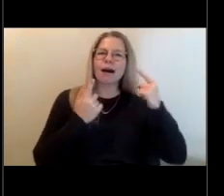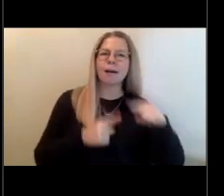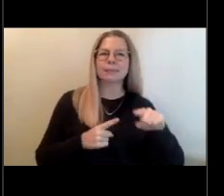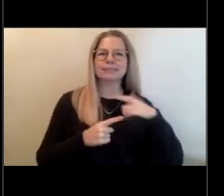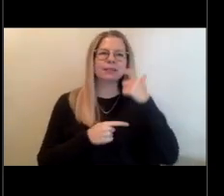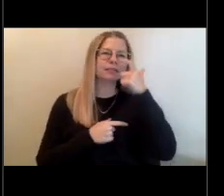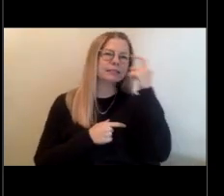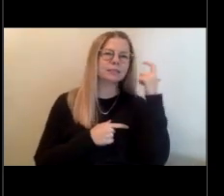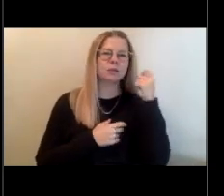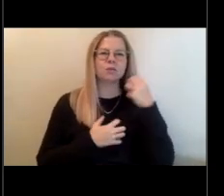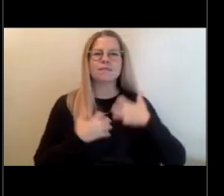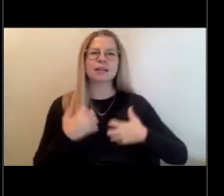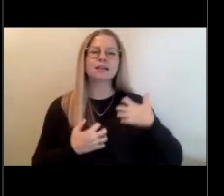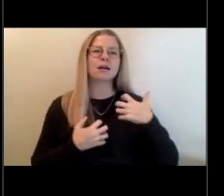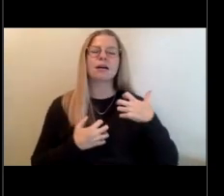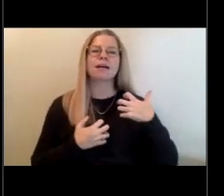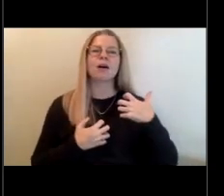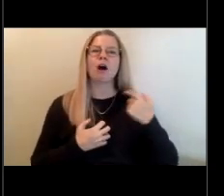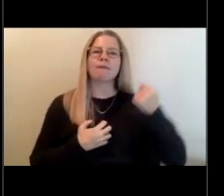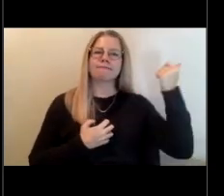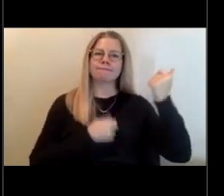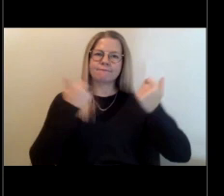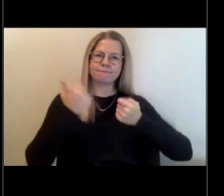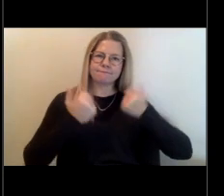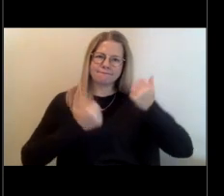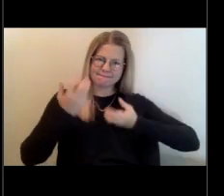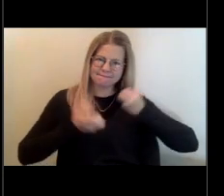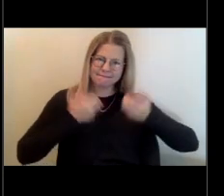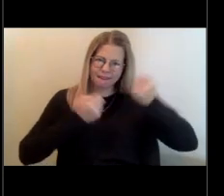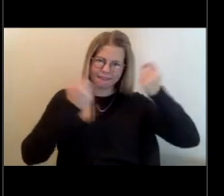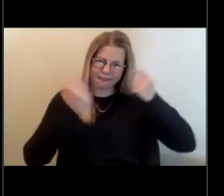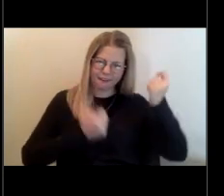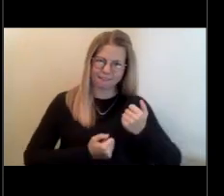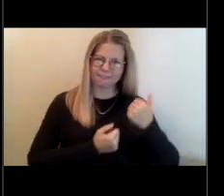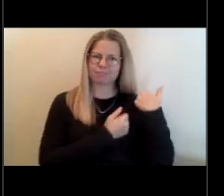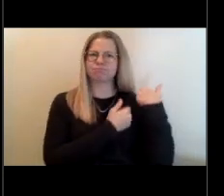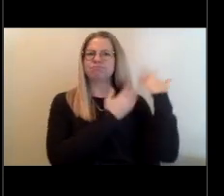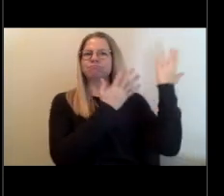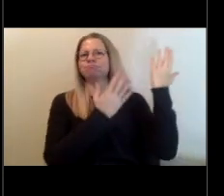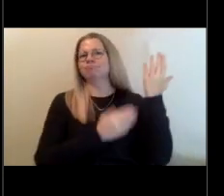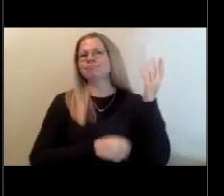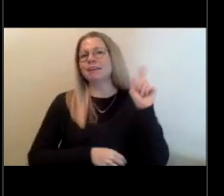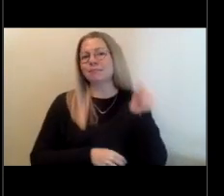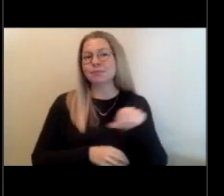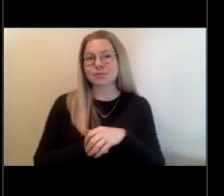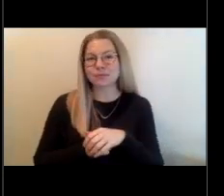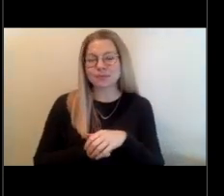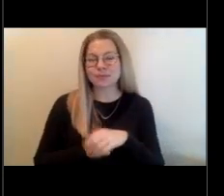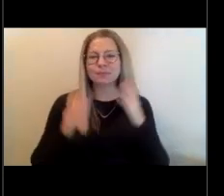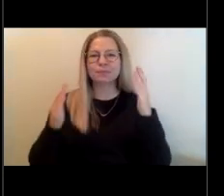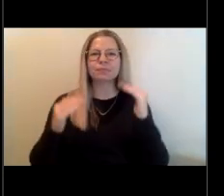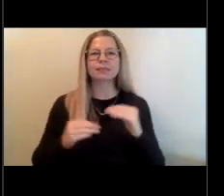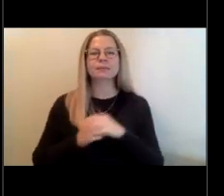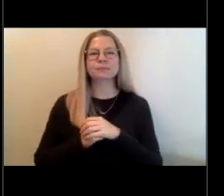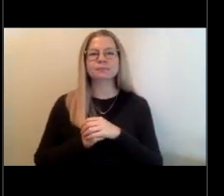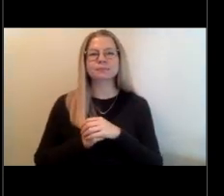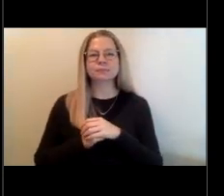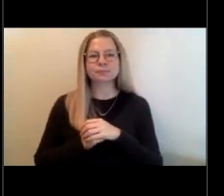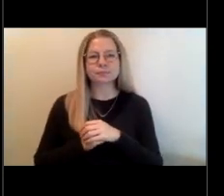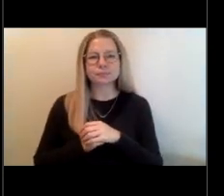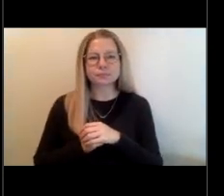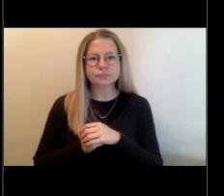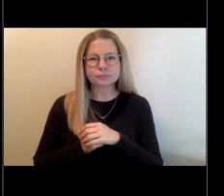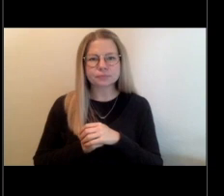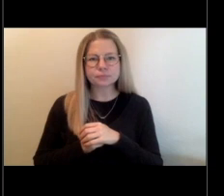baggage, and you won't climb well if you're carrying extra. Another great lesson, dirt won't kill you.